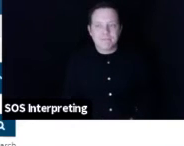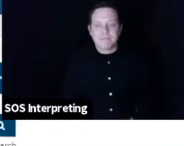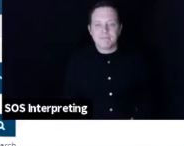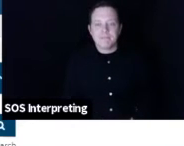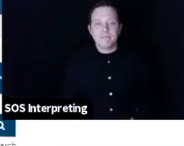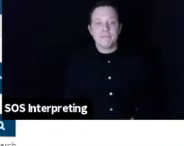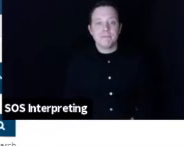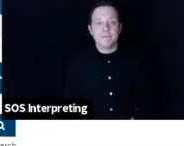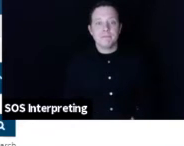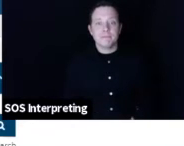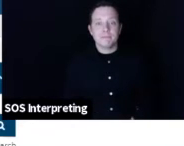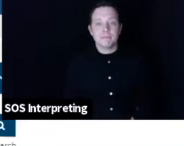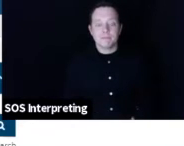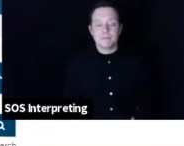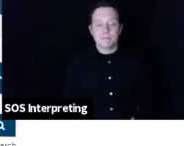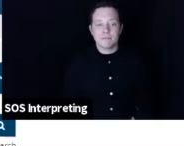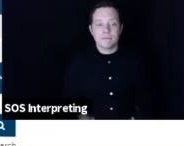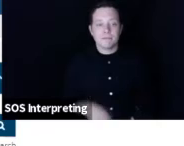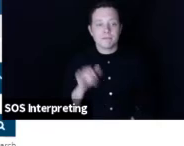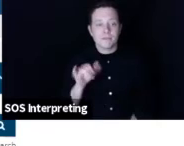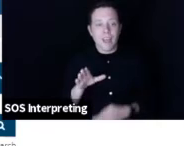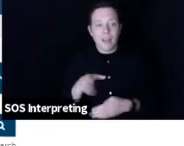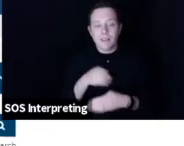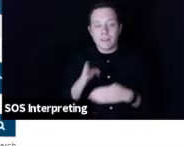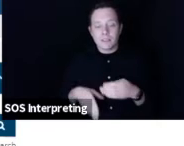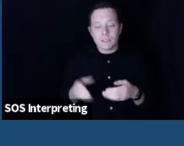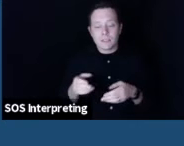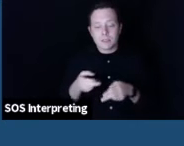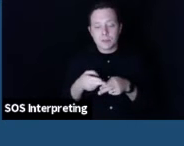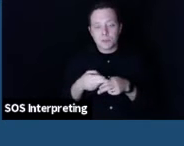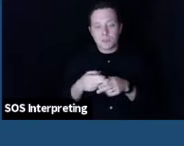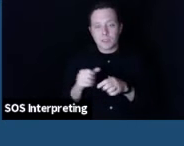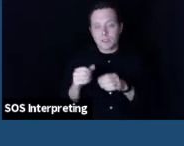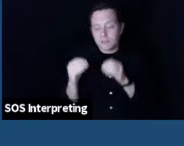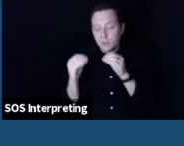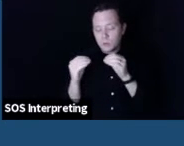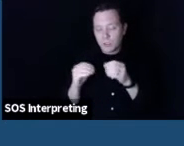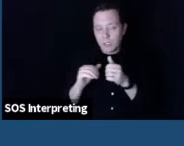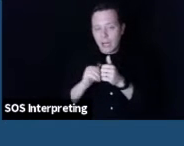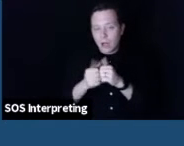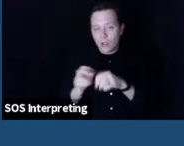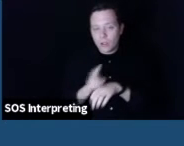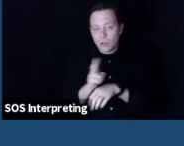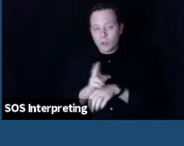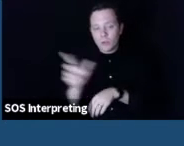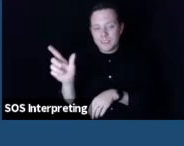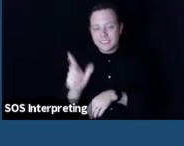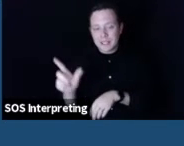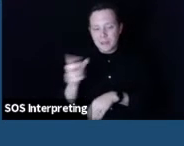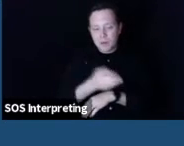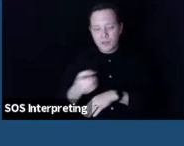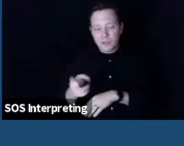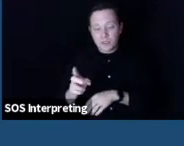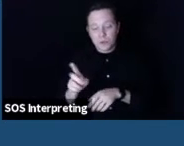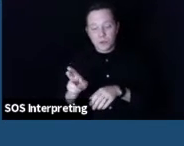So that concludes our brief tutorial on using library resources to find trustworthy health